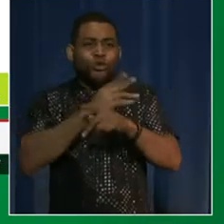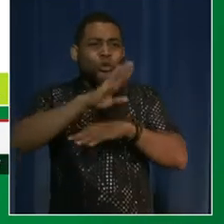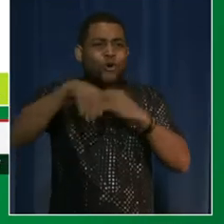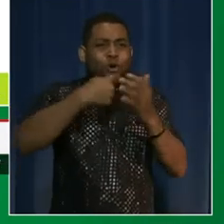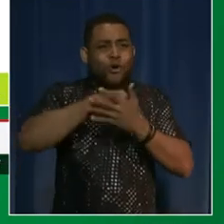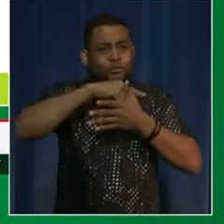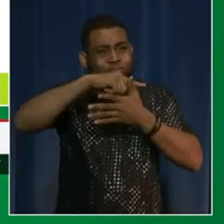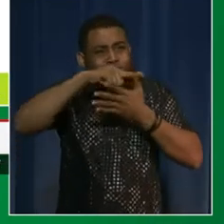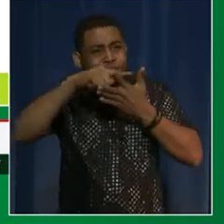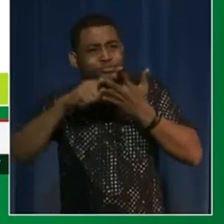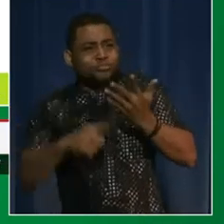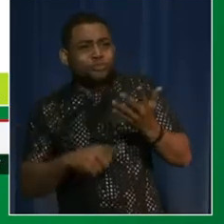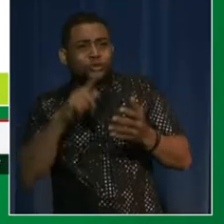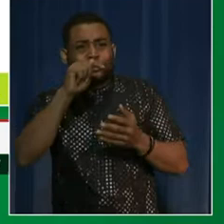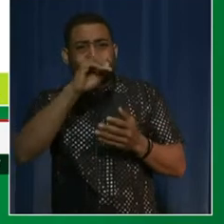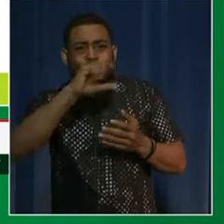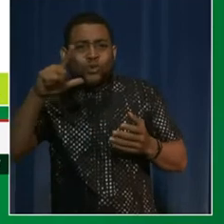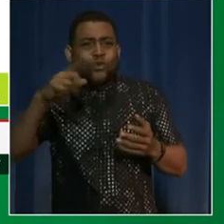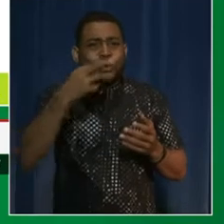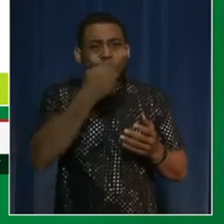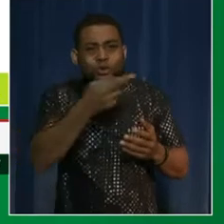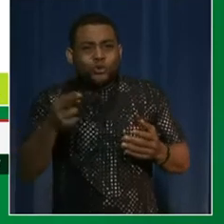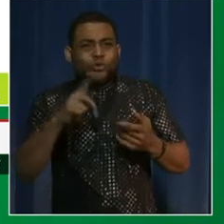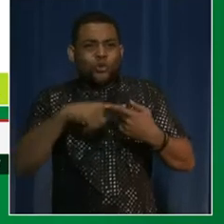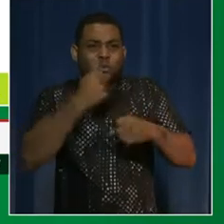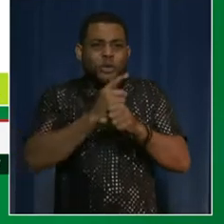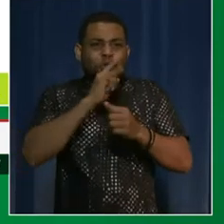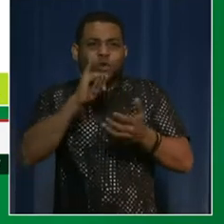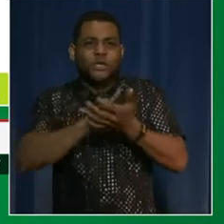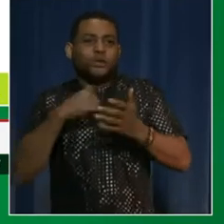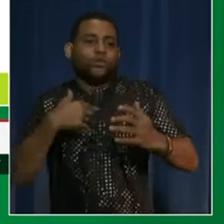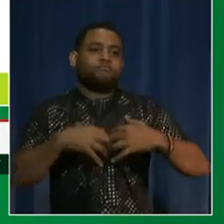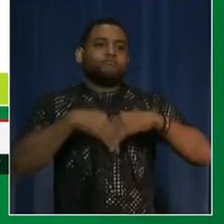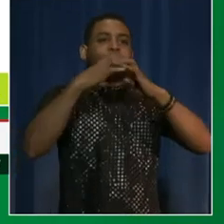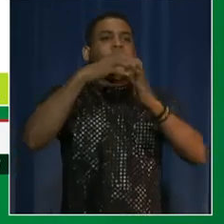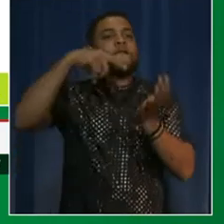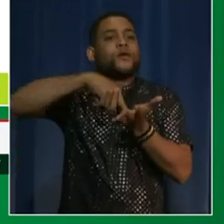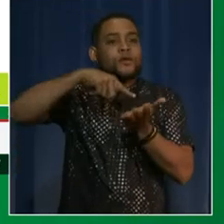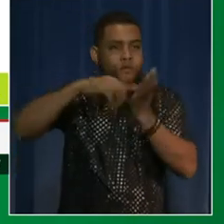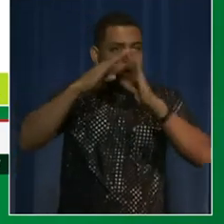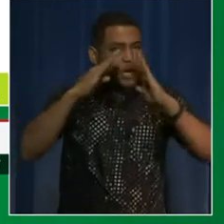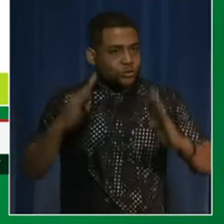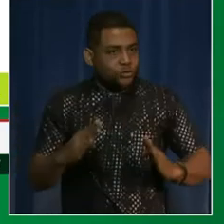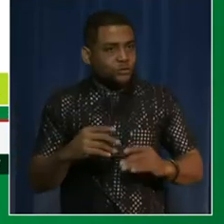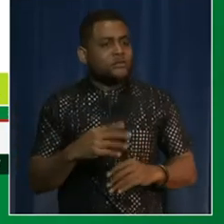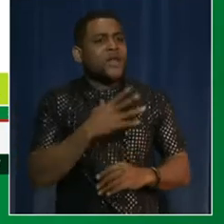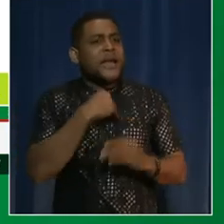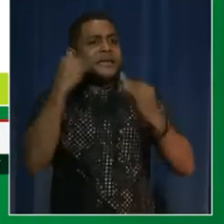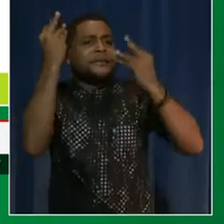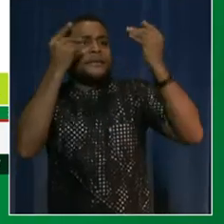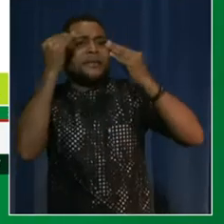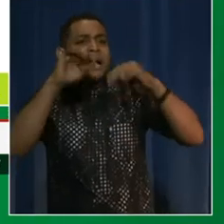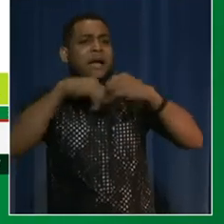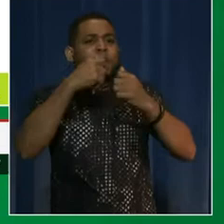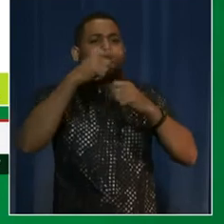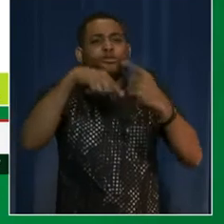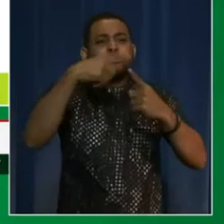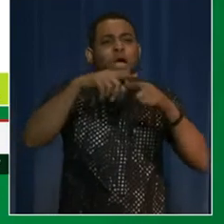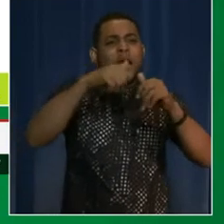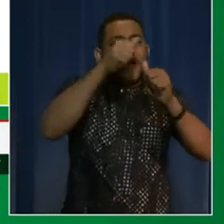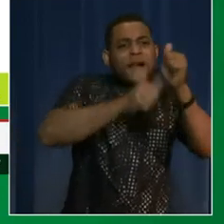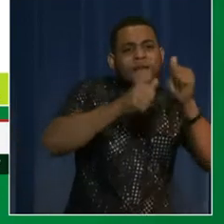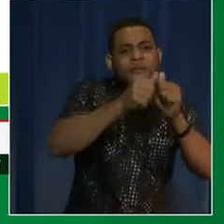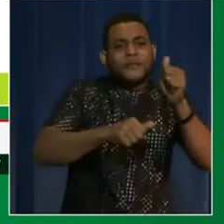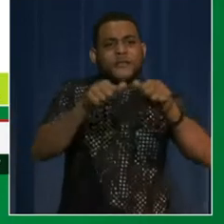have available to realize our affordable housing and economic recovery goals, and thinking about that on every site. So our